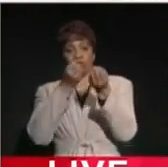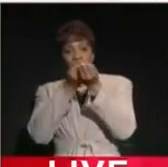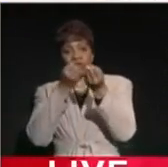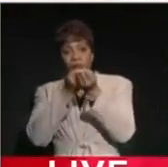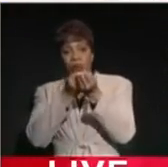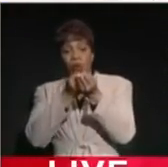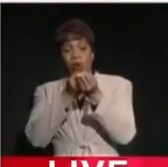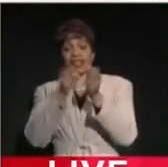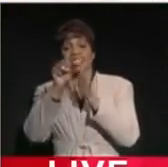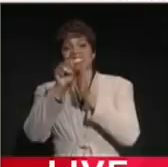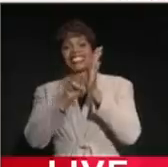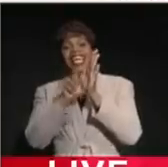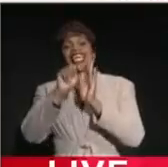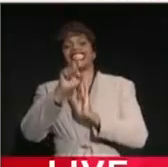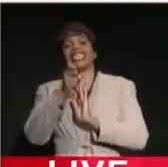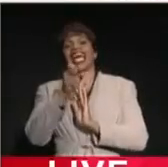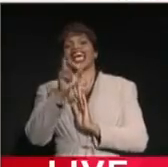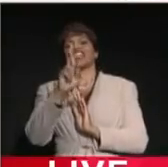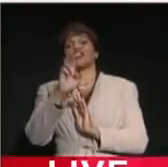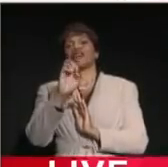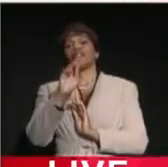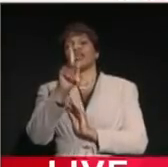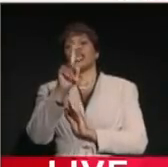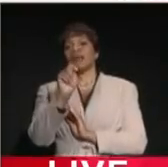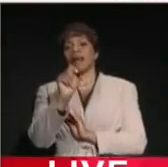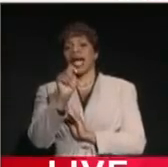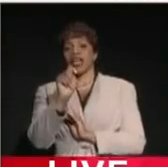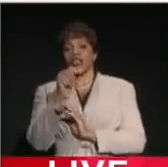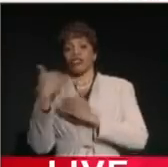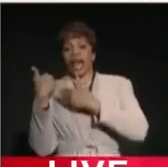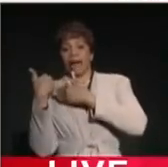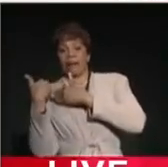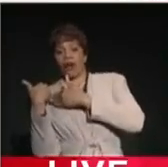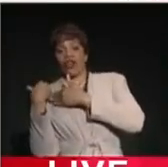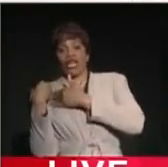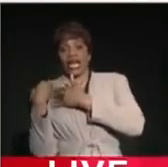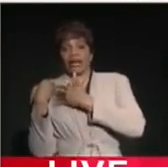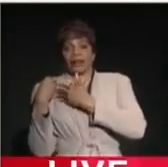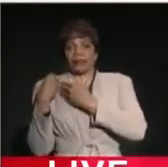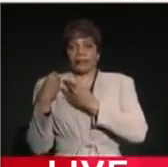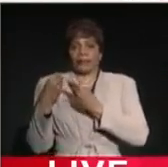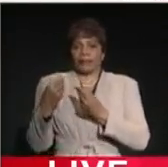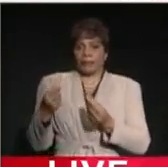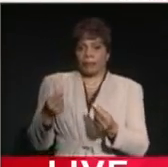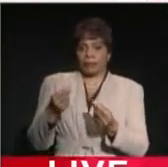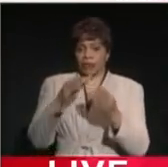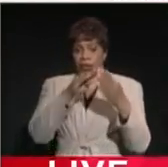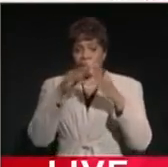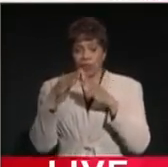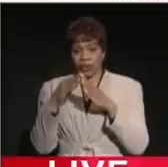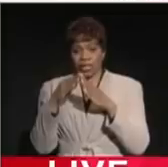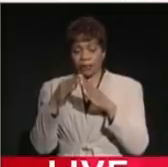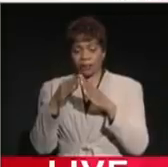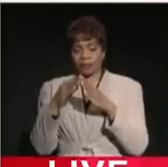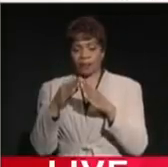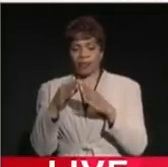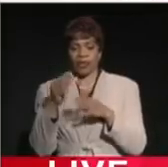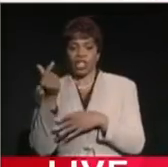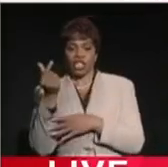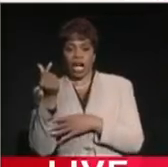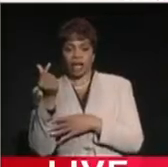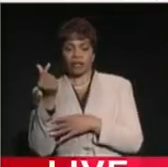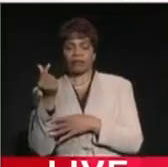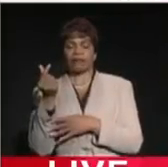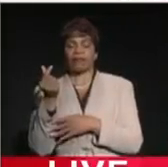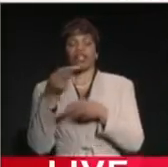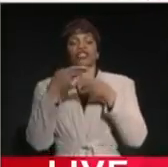rebate to offset the extra burden levied on commuters? Ms. Guadagno, I'll let you answer first. The